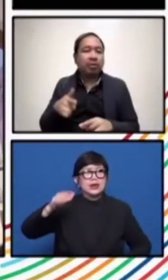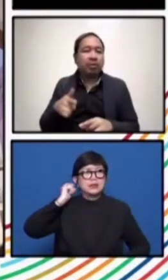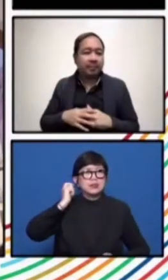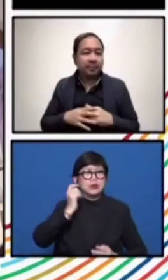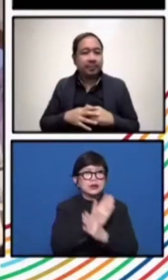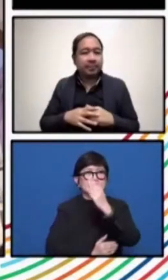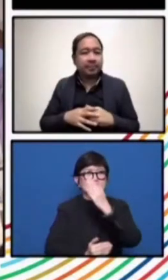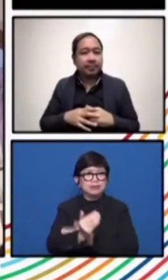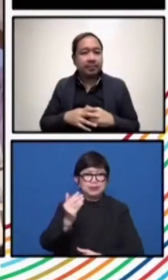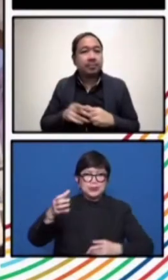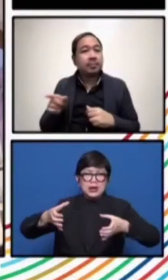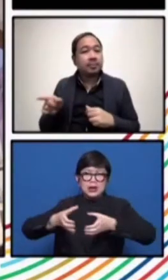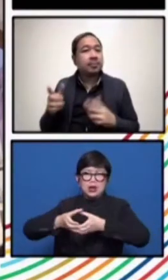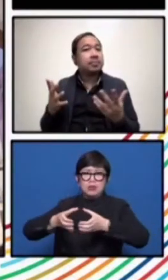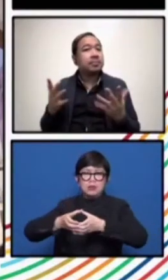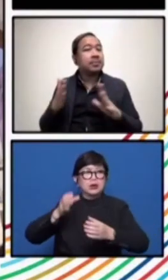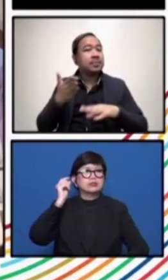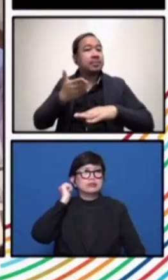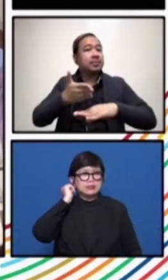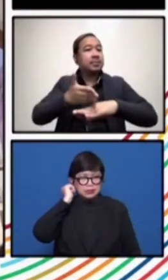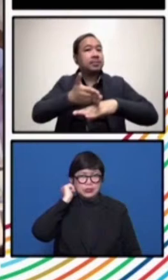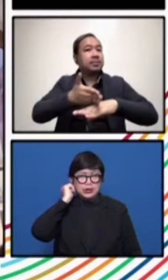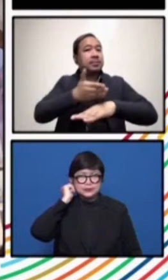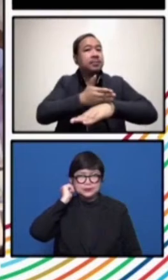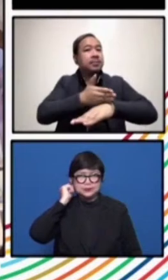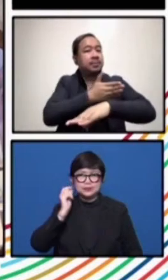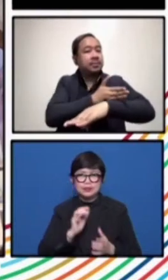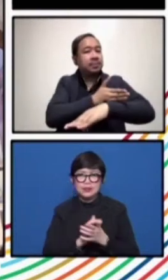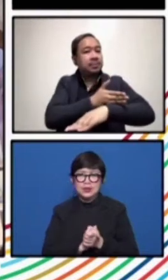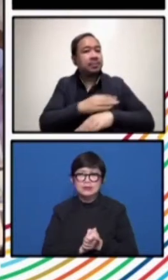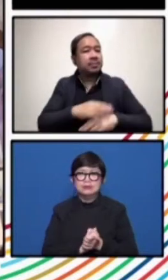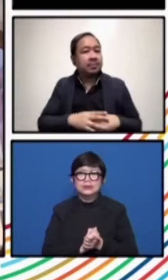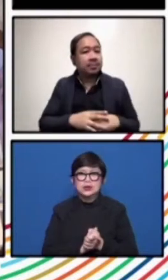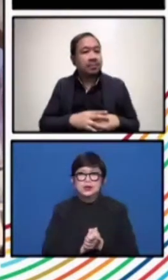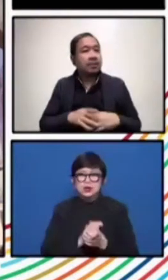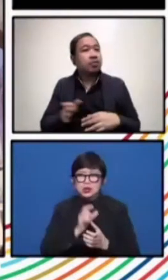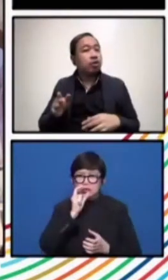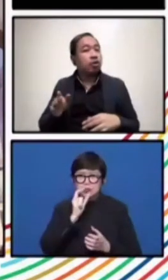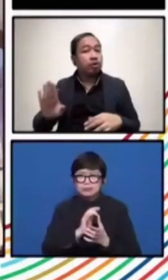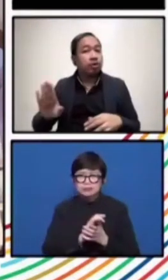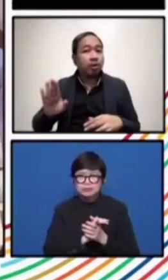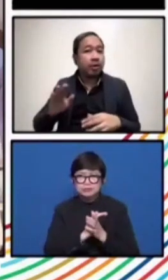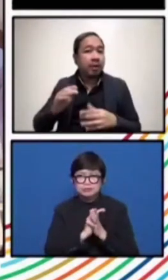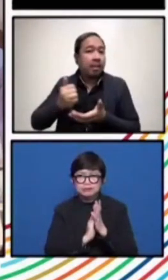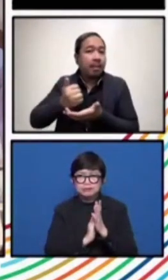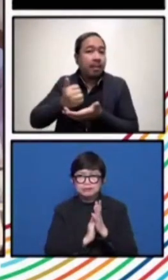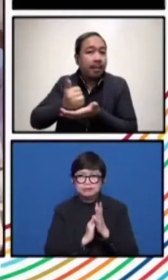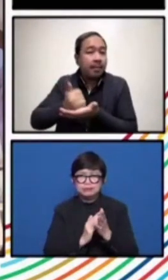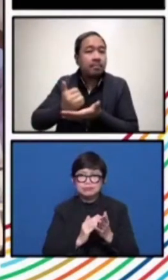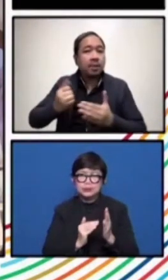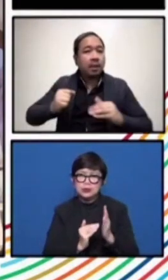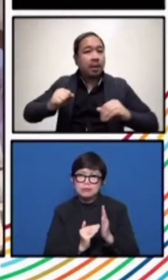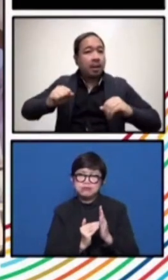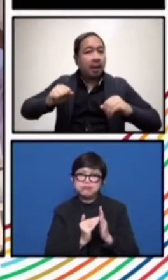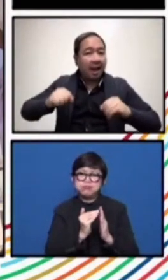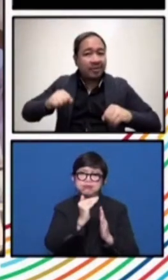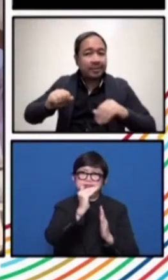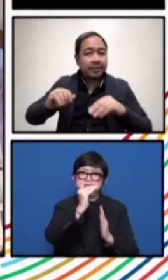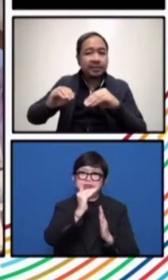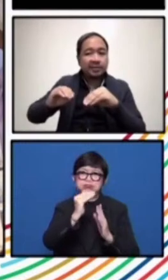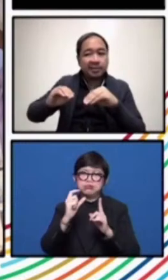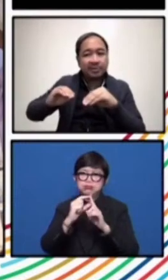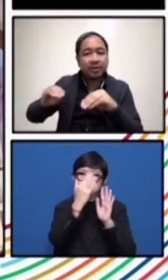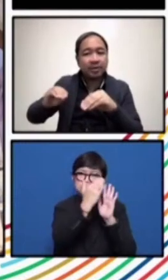it's an improve it to improve the availability and reliability of disability the time